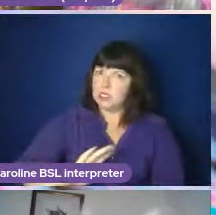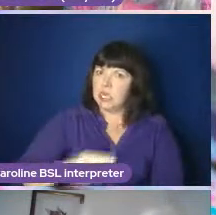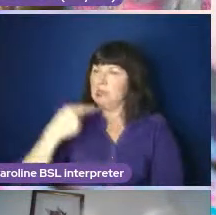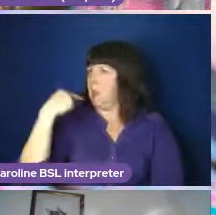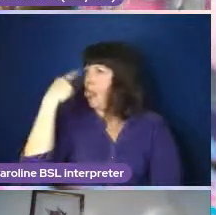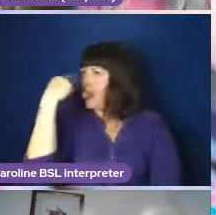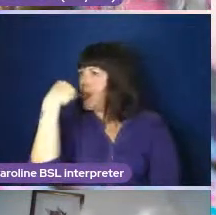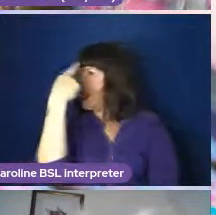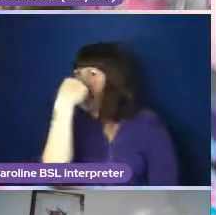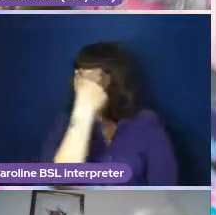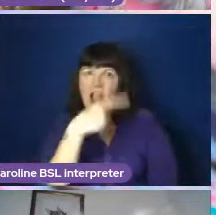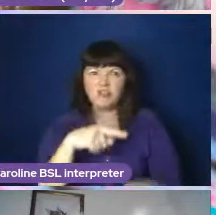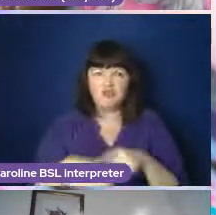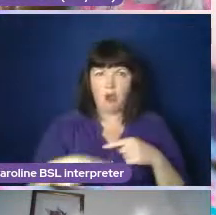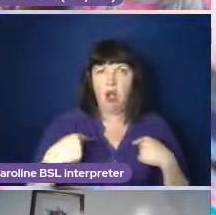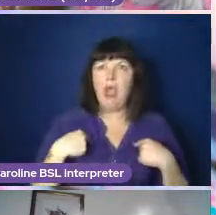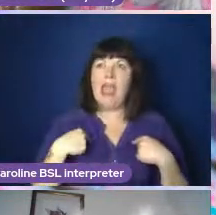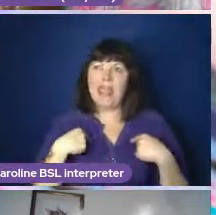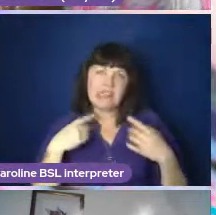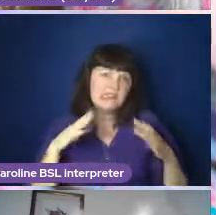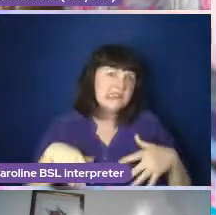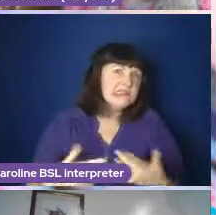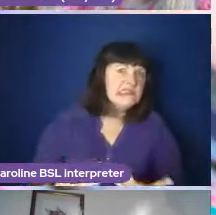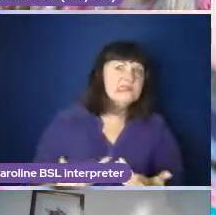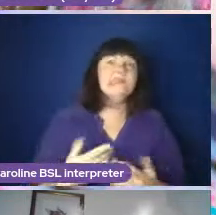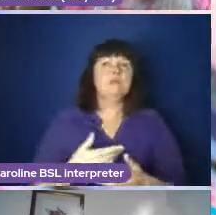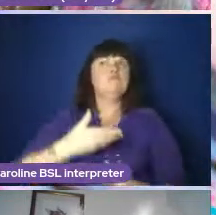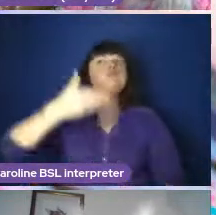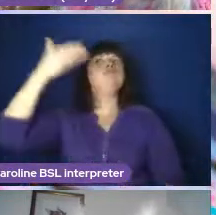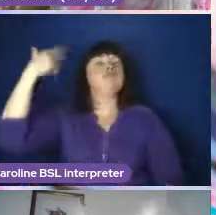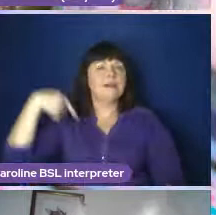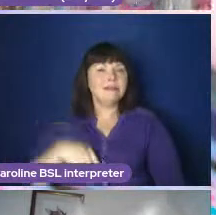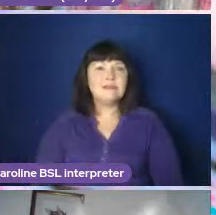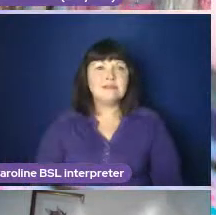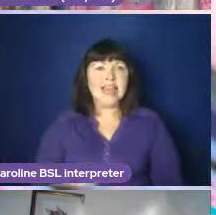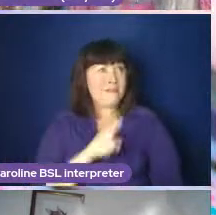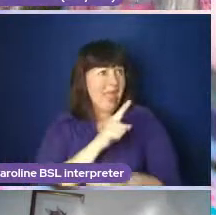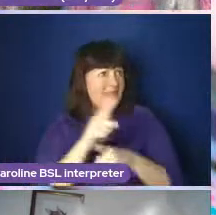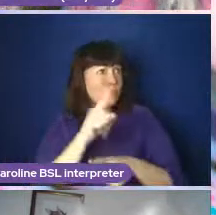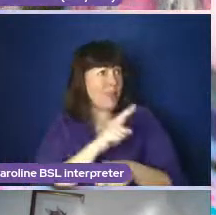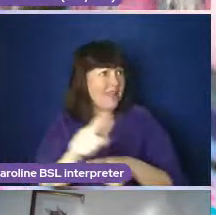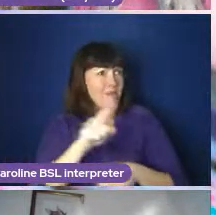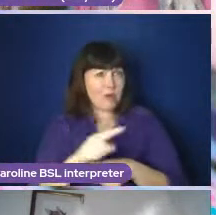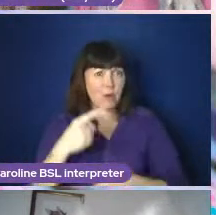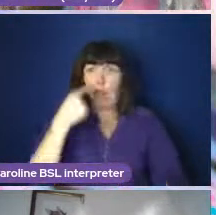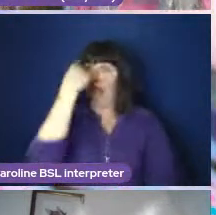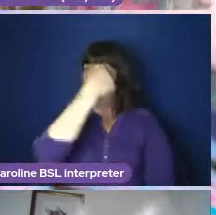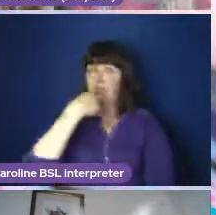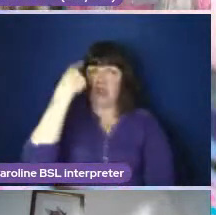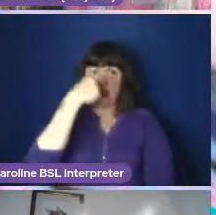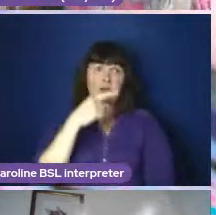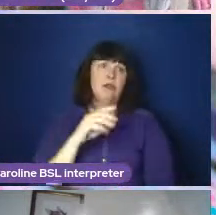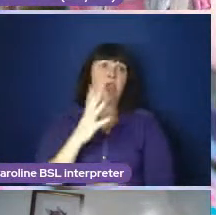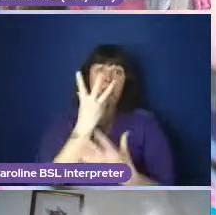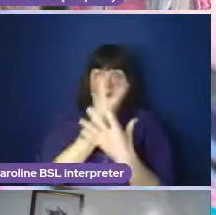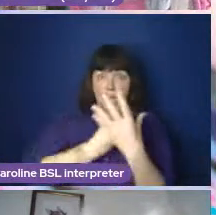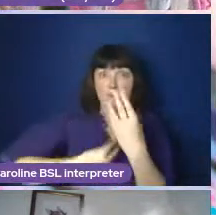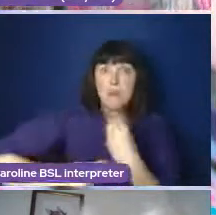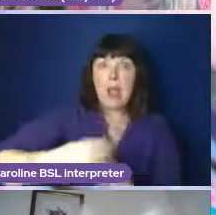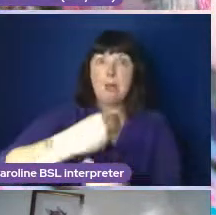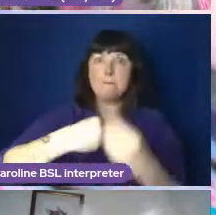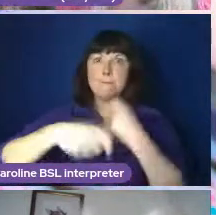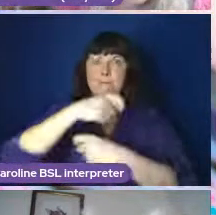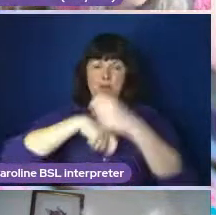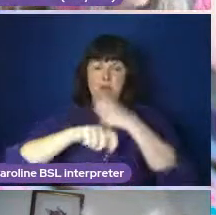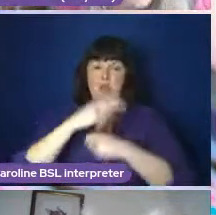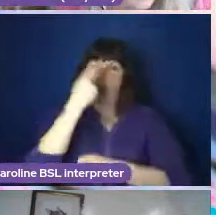like slight attempts before. But each week you come and you are a piece of art. You are performance